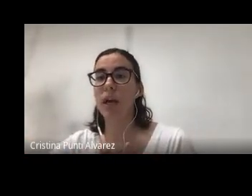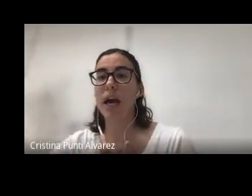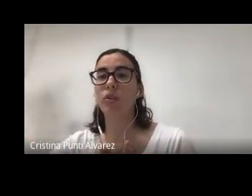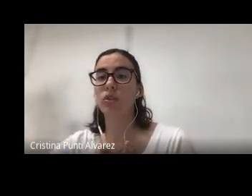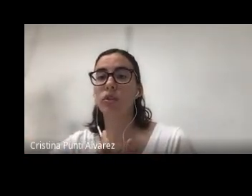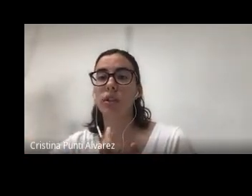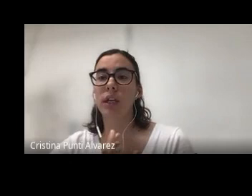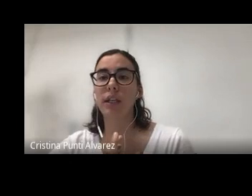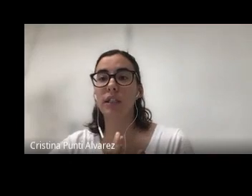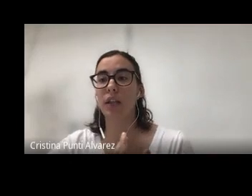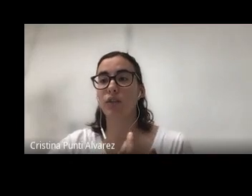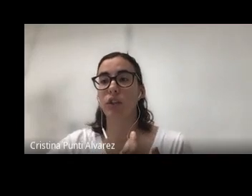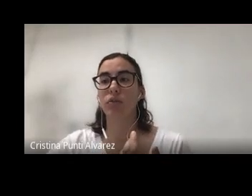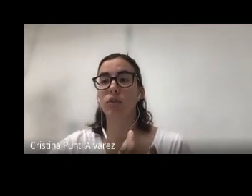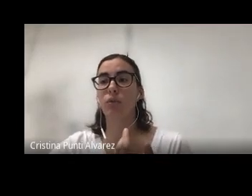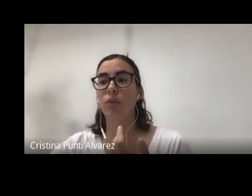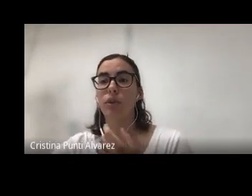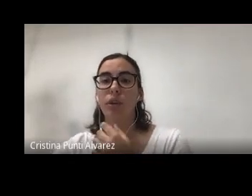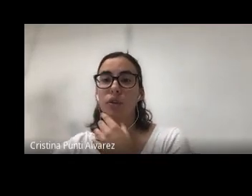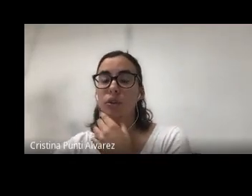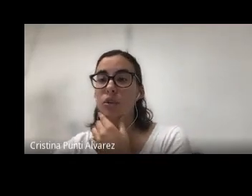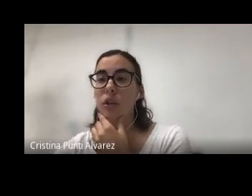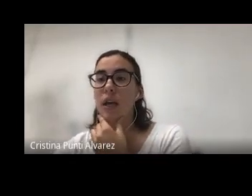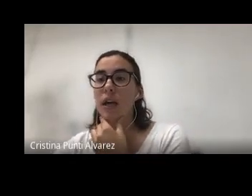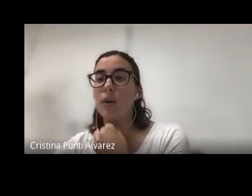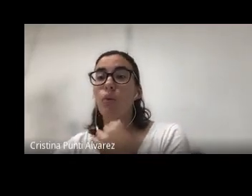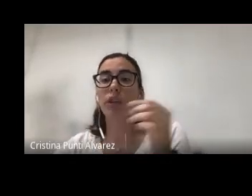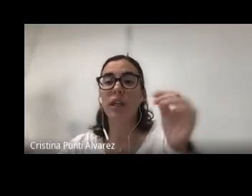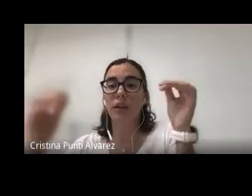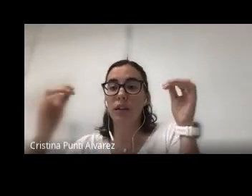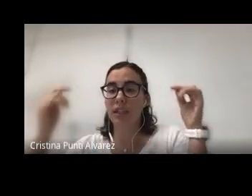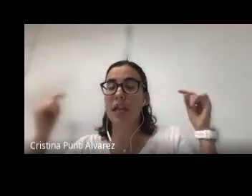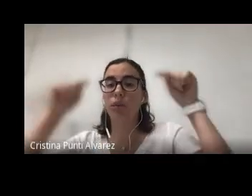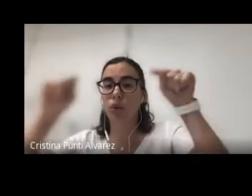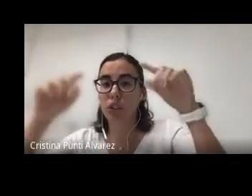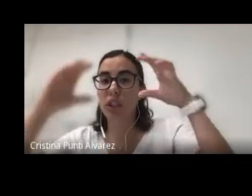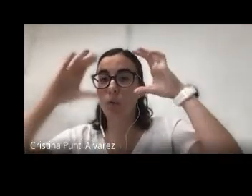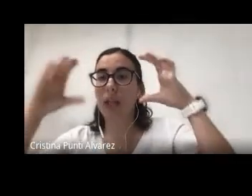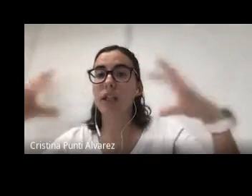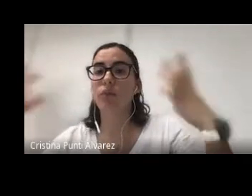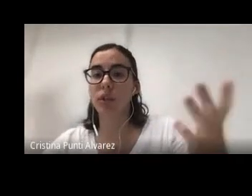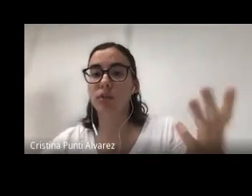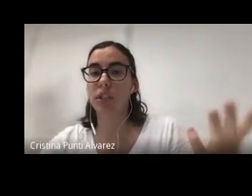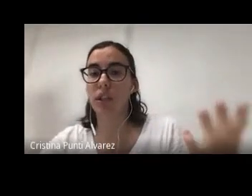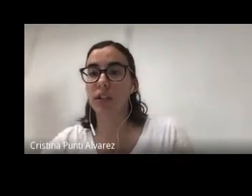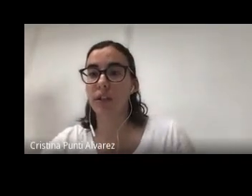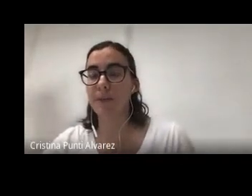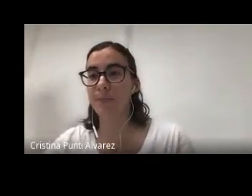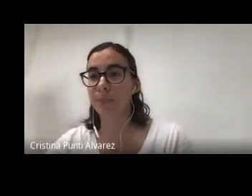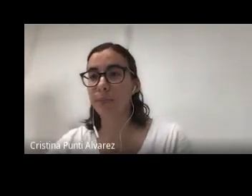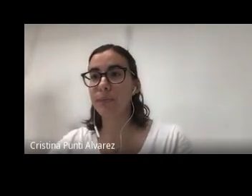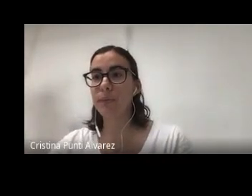view and also the inside of the Oculus. So we would record also what the signer was seeing while they were